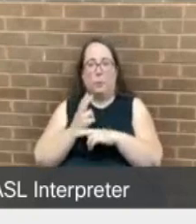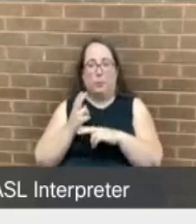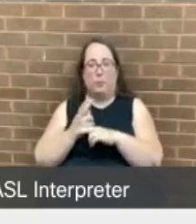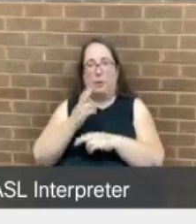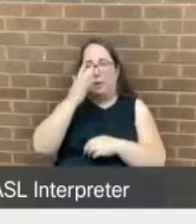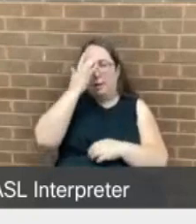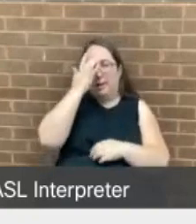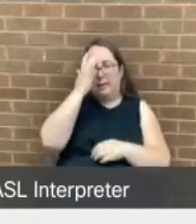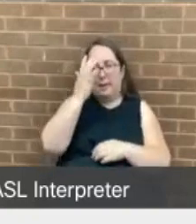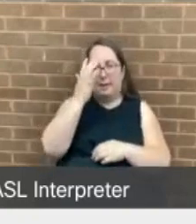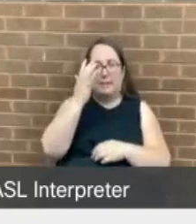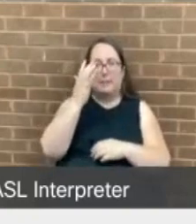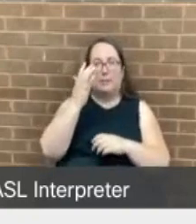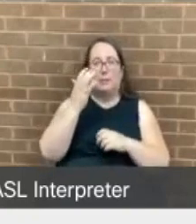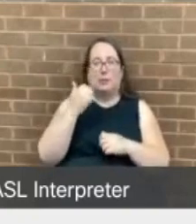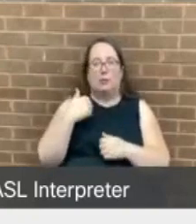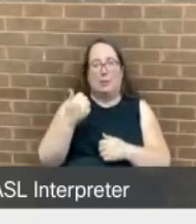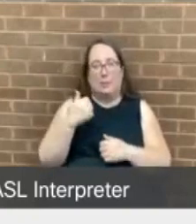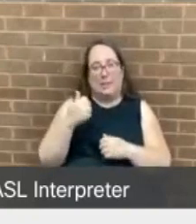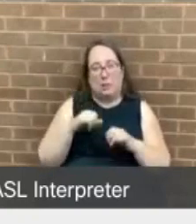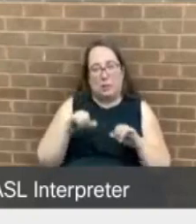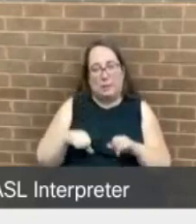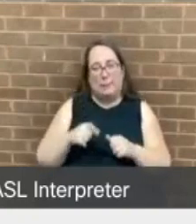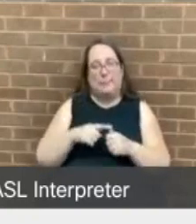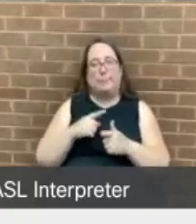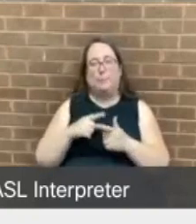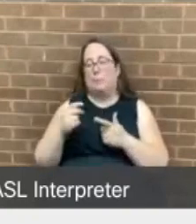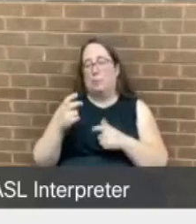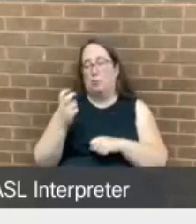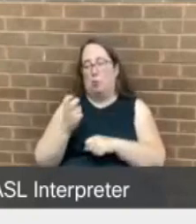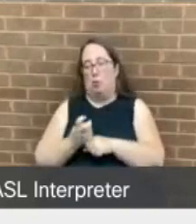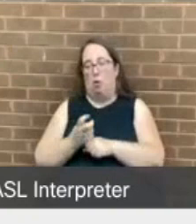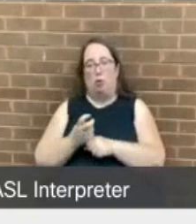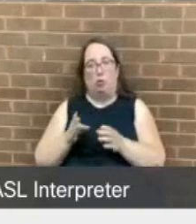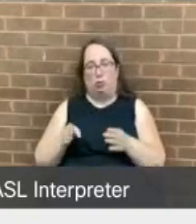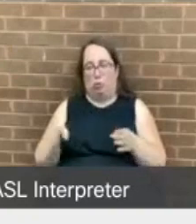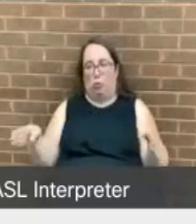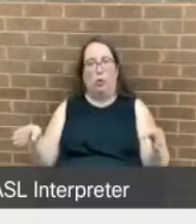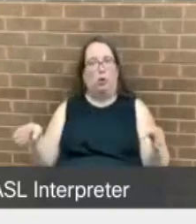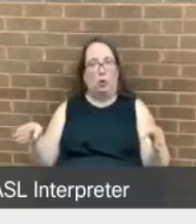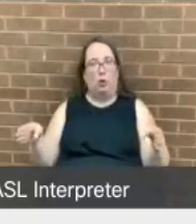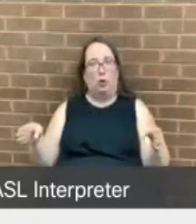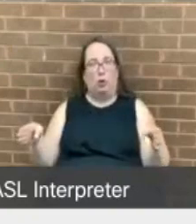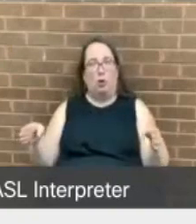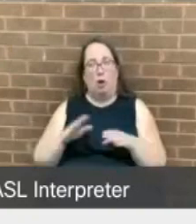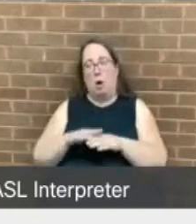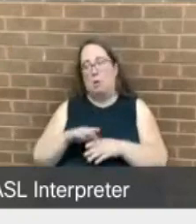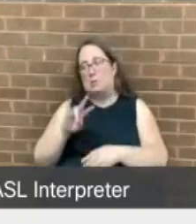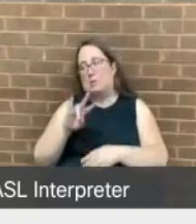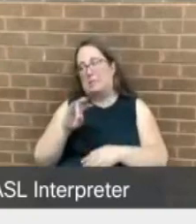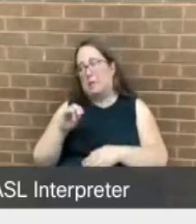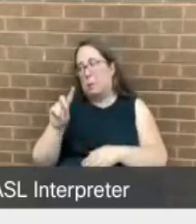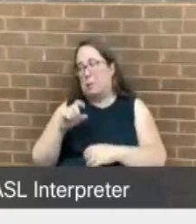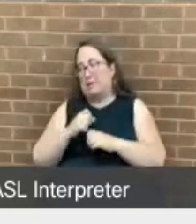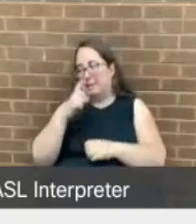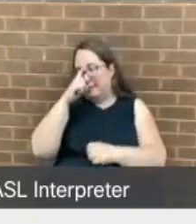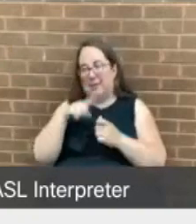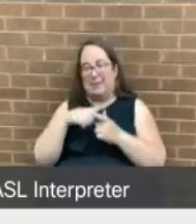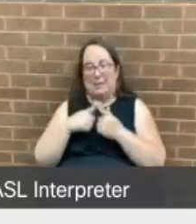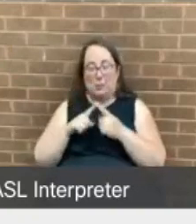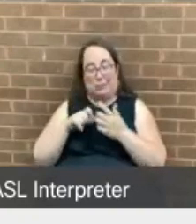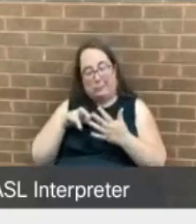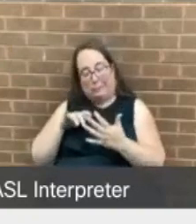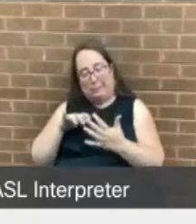intelligent transportation systems, potentially using some hard shoulder running on both 70 and other locations where it makes sense, we need to get further into the design